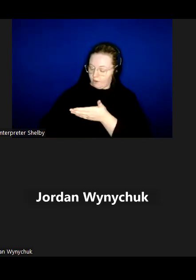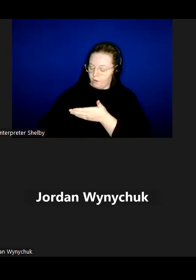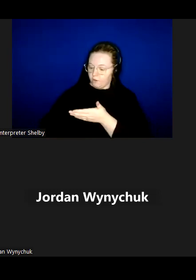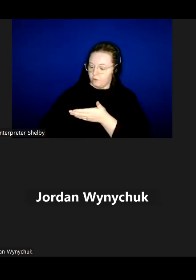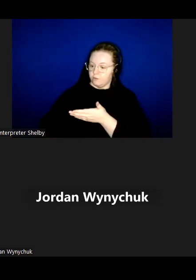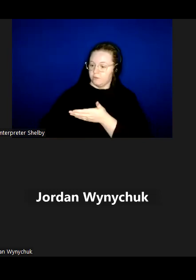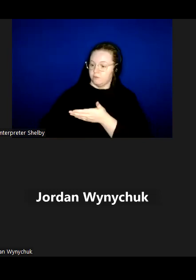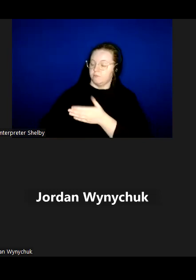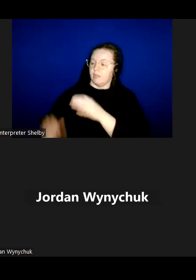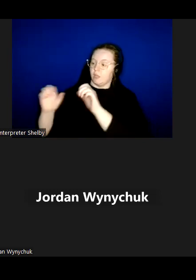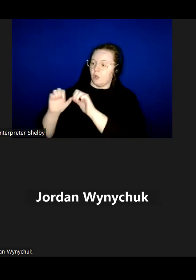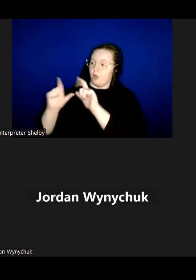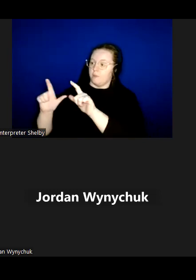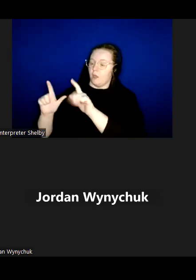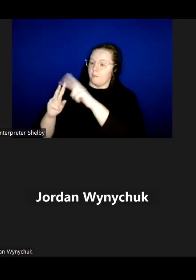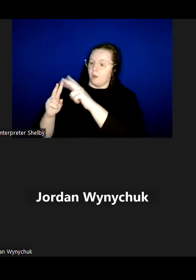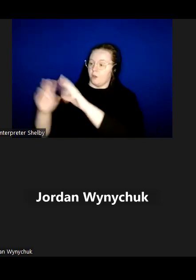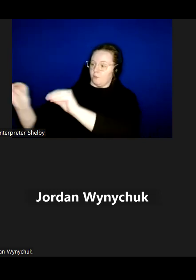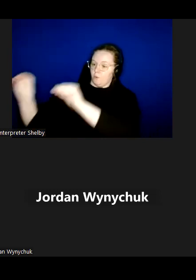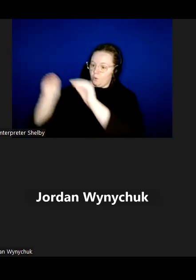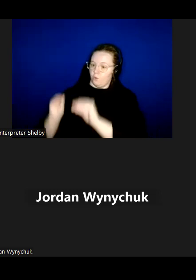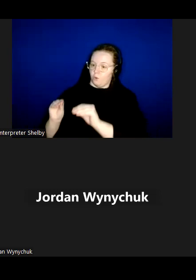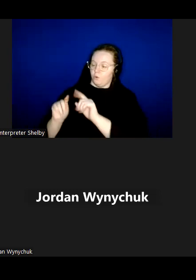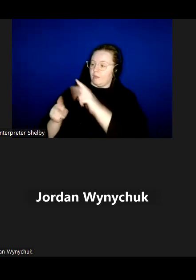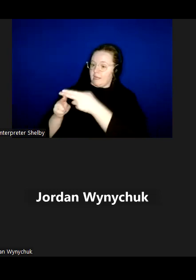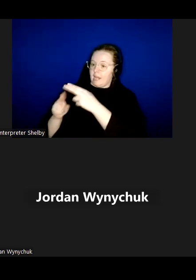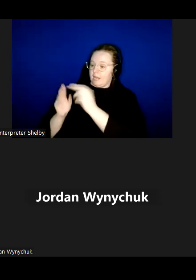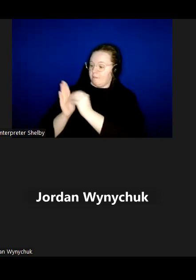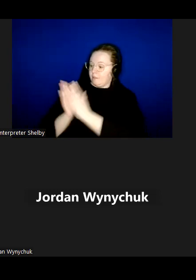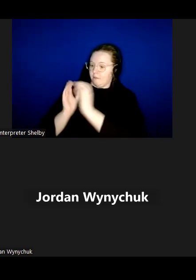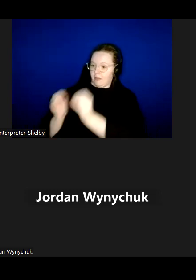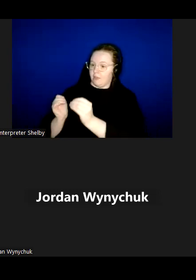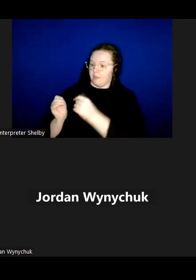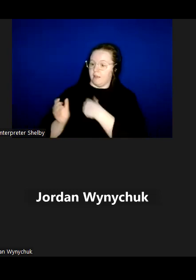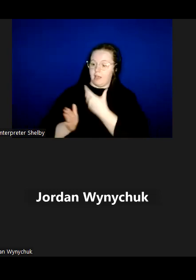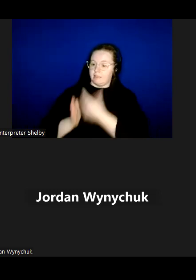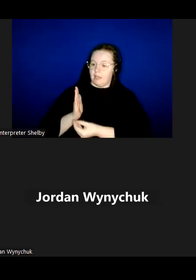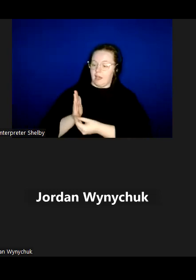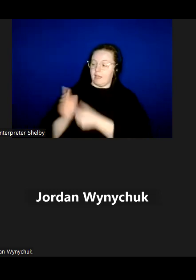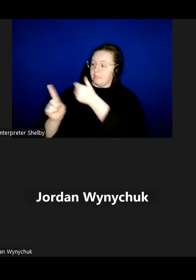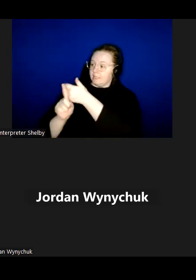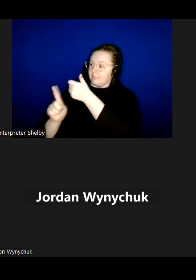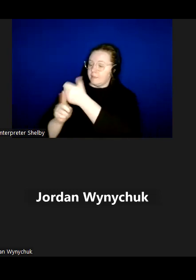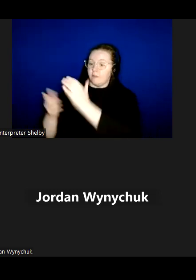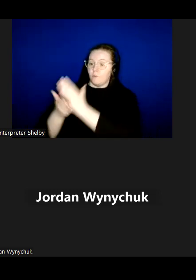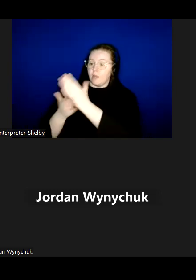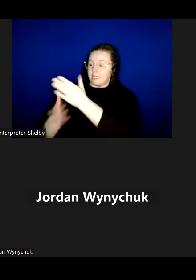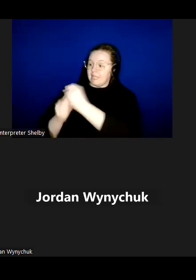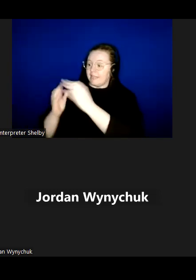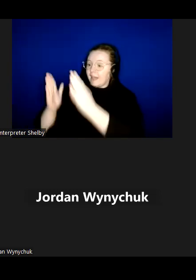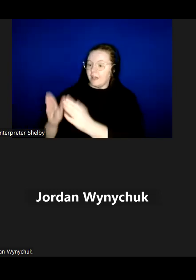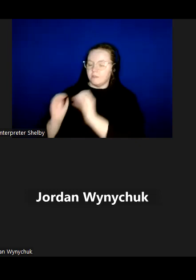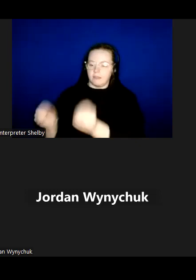My common law partner moves in, but his name is not on it. I die. He has no right to that house.